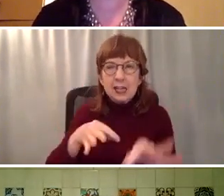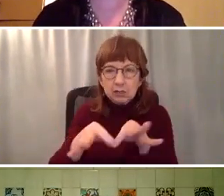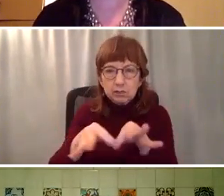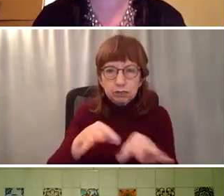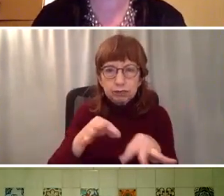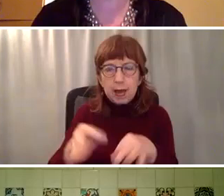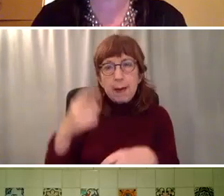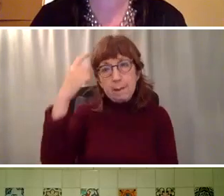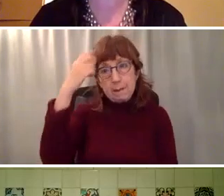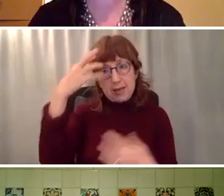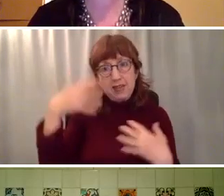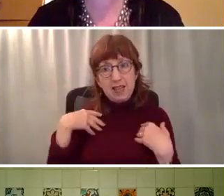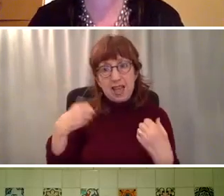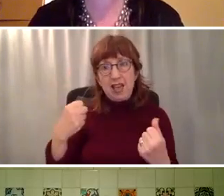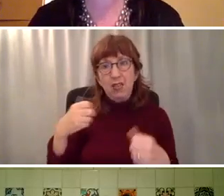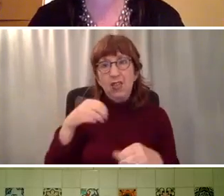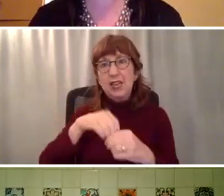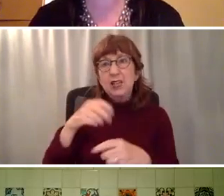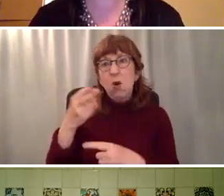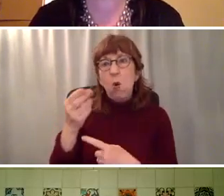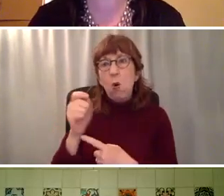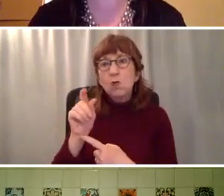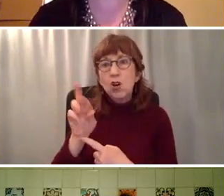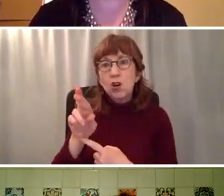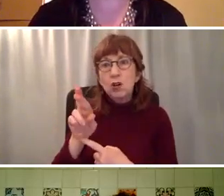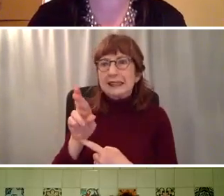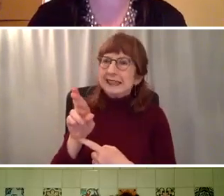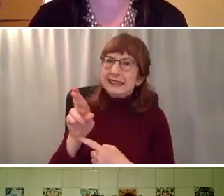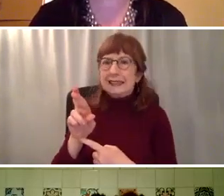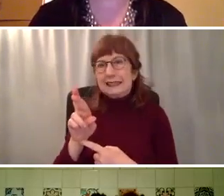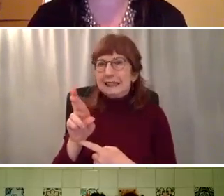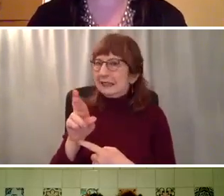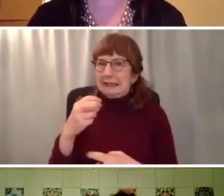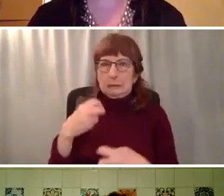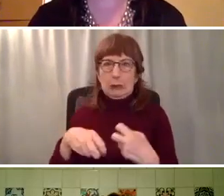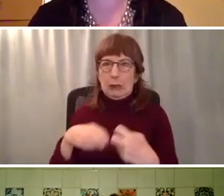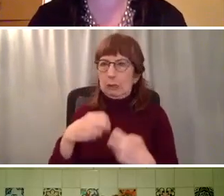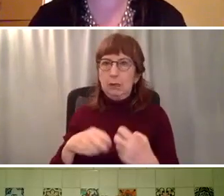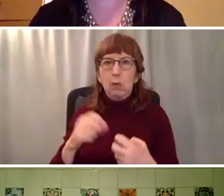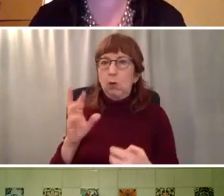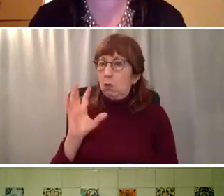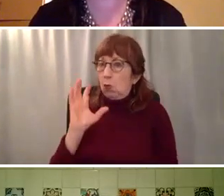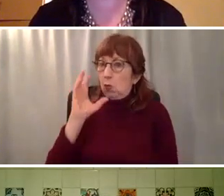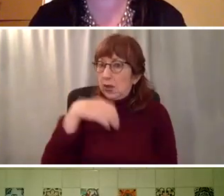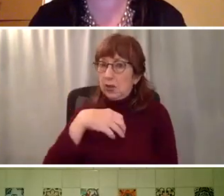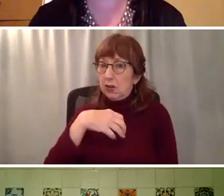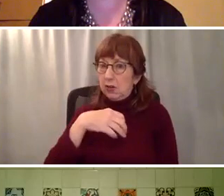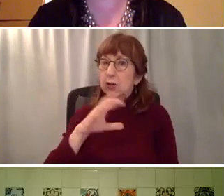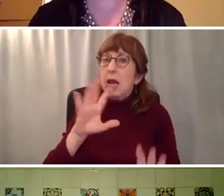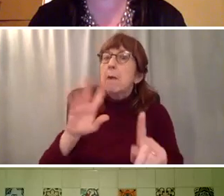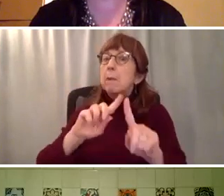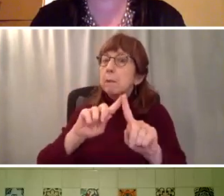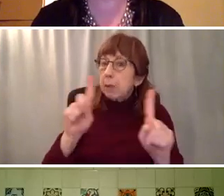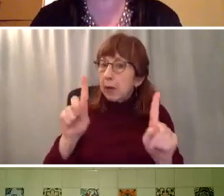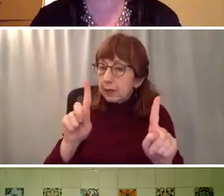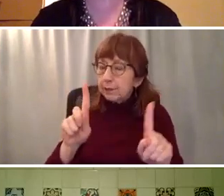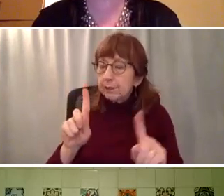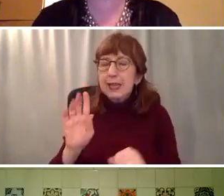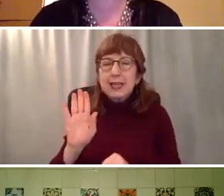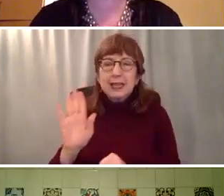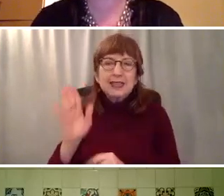in horror is problematic and just weird at best. But the idea